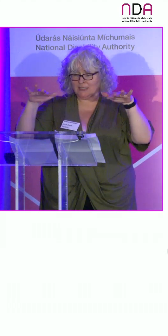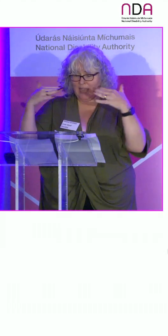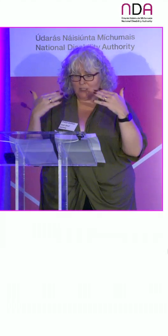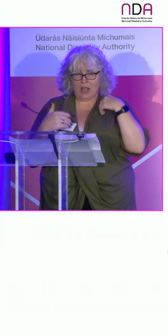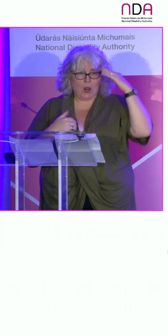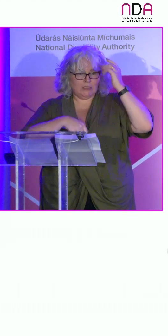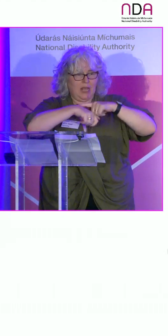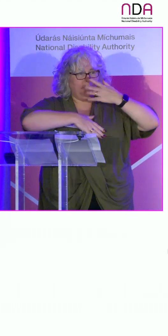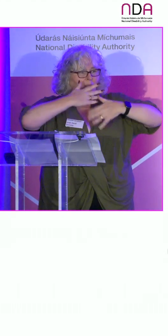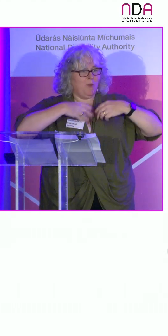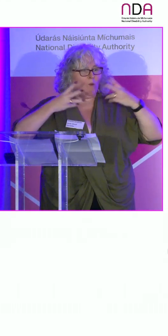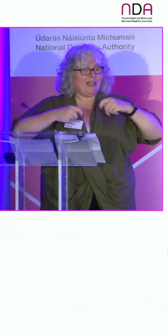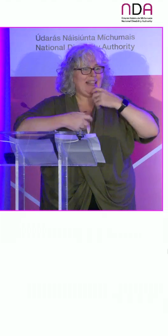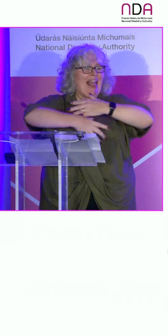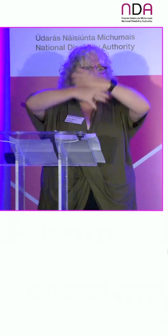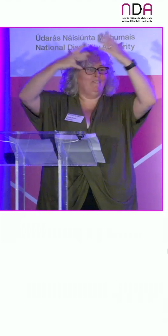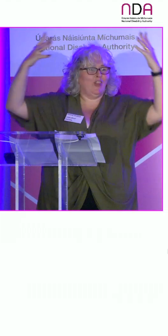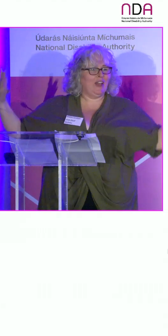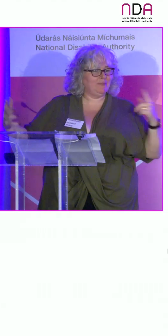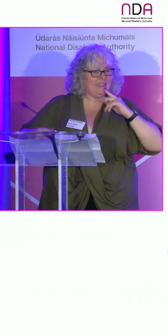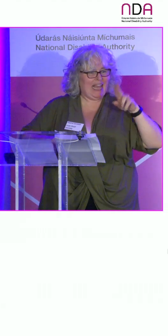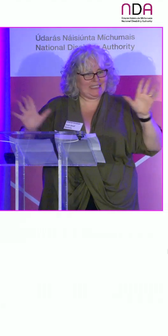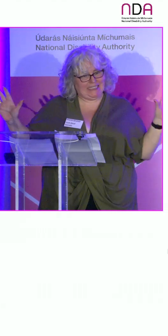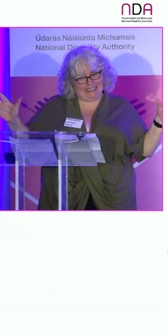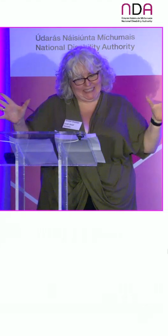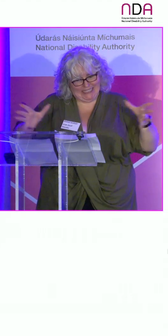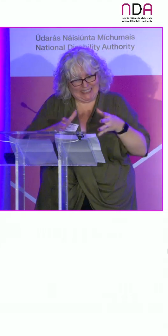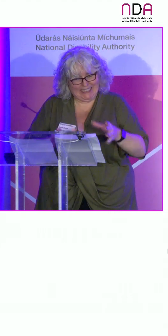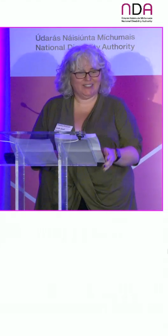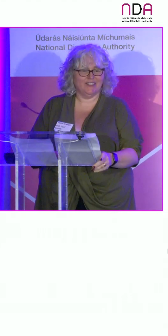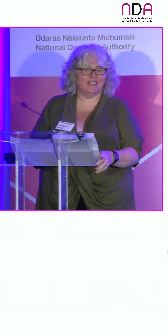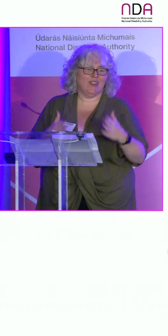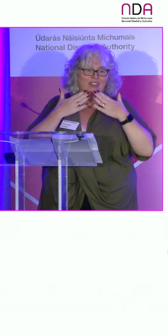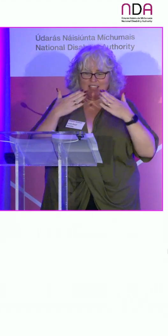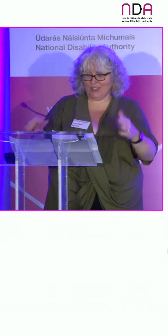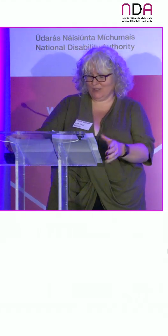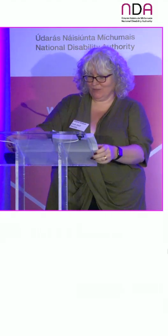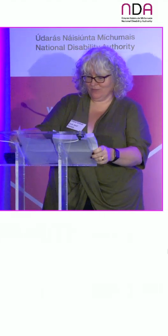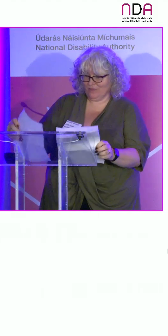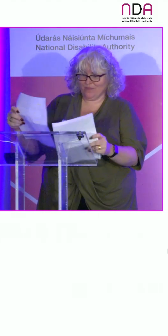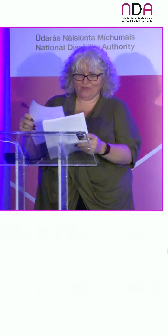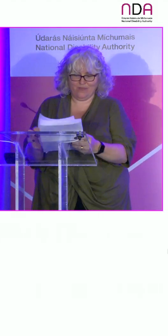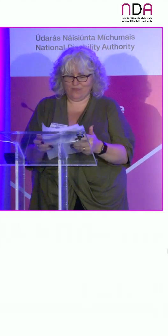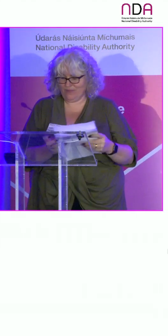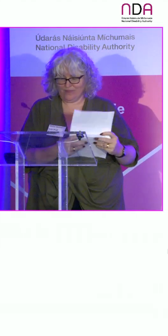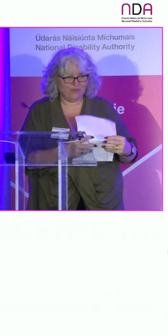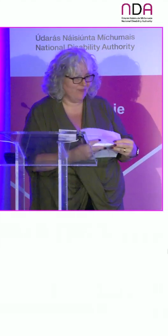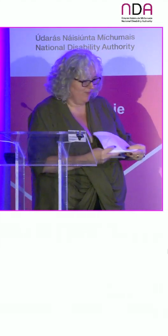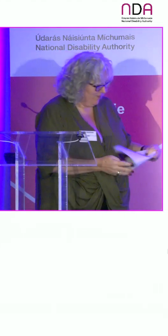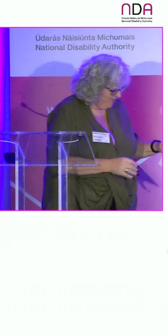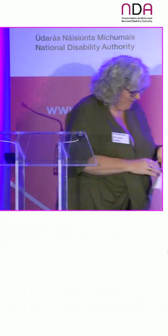So I just want to say thank you very much for your attention. I know we can't get through everything in this crashed time frame, but thank you very